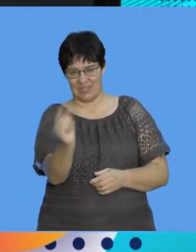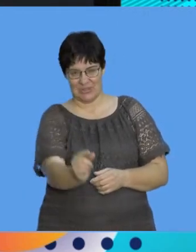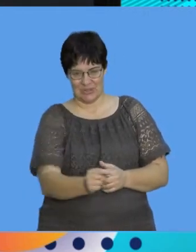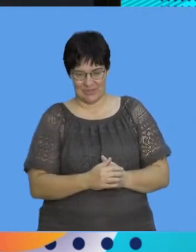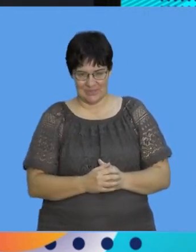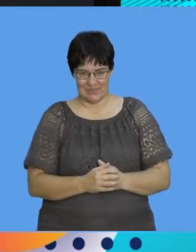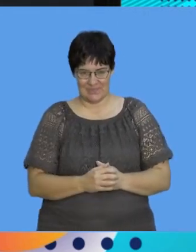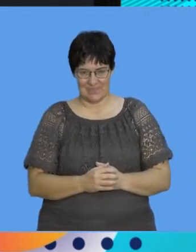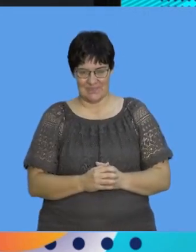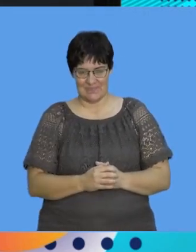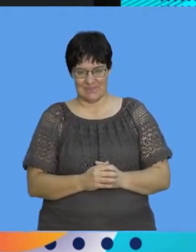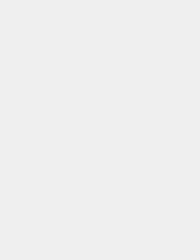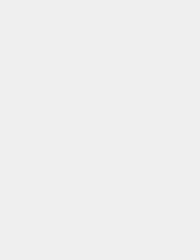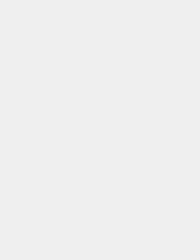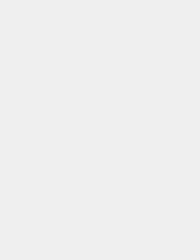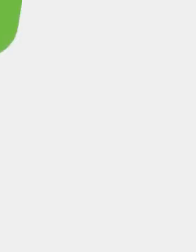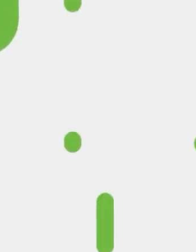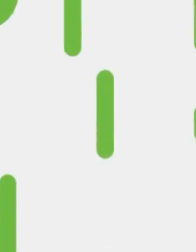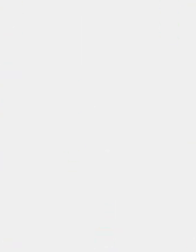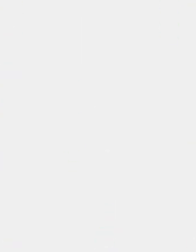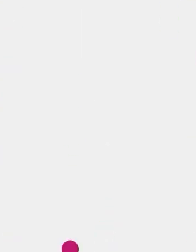just after this.